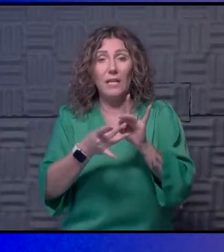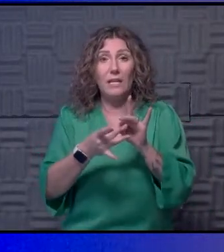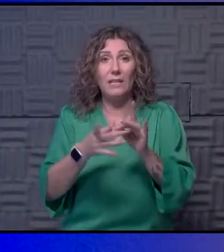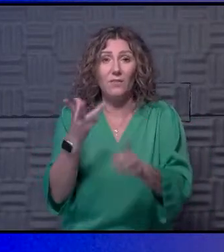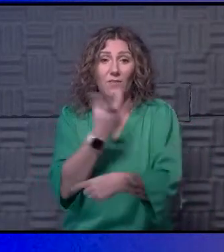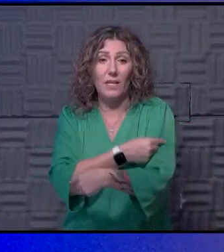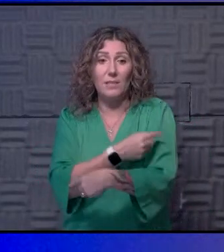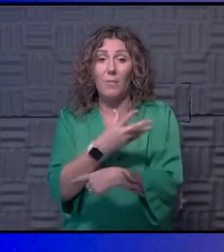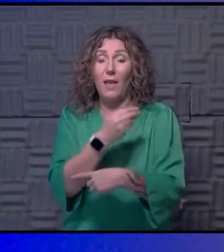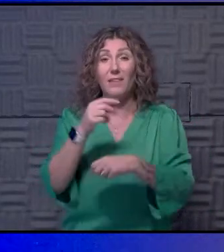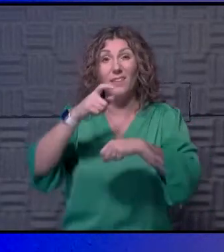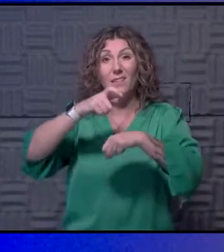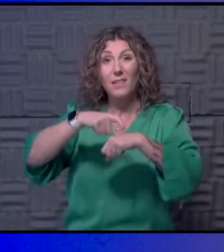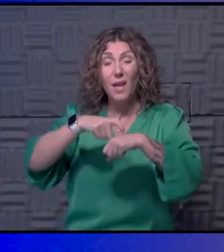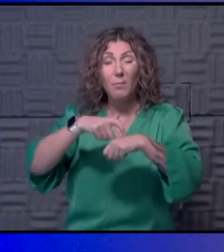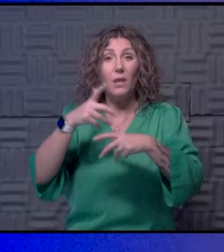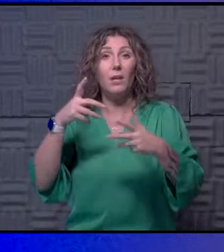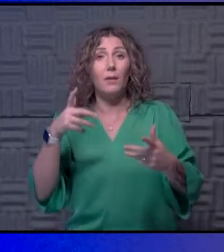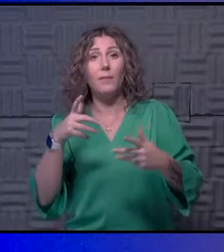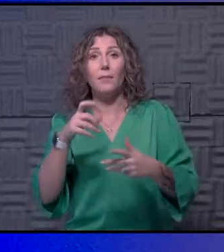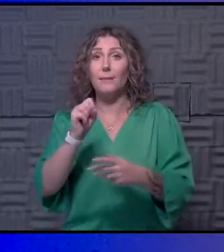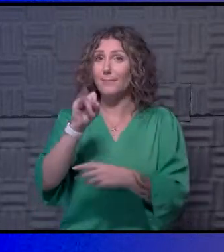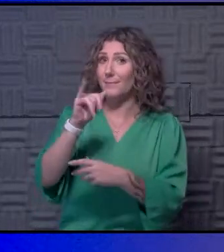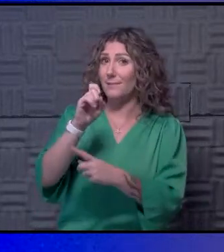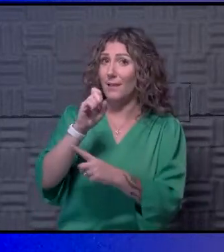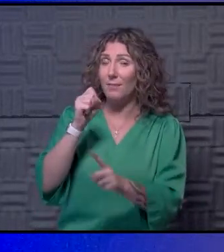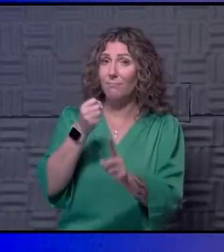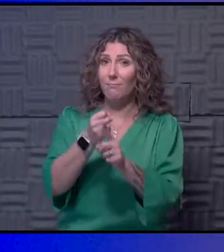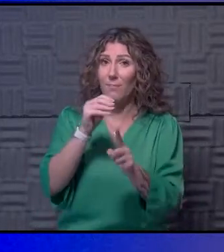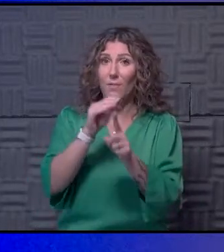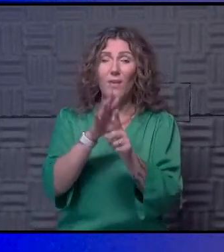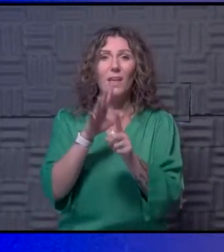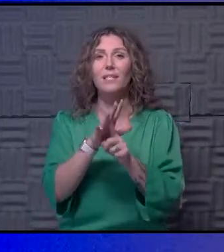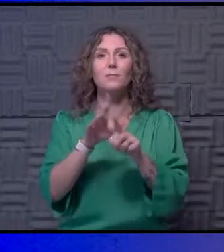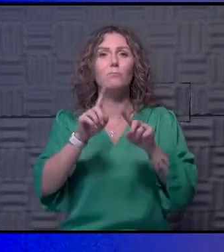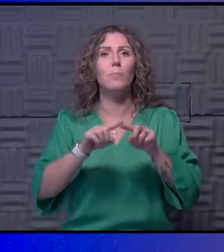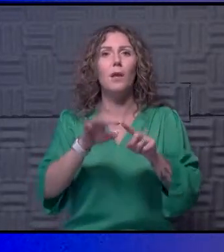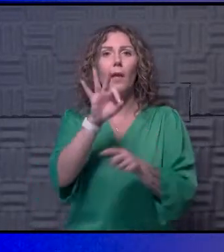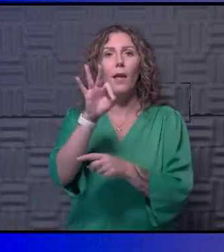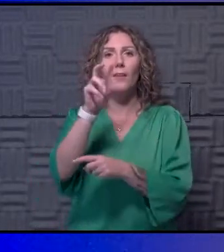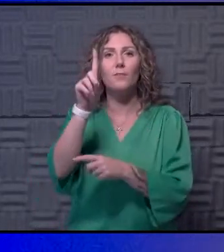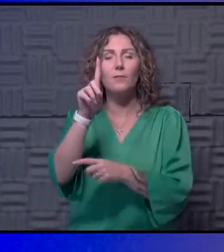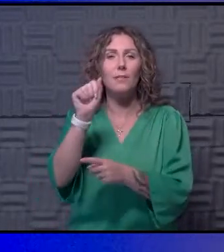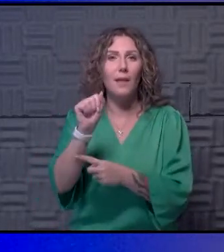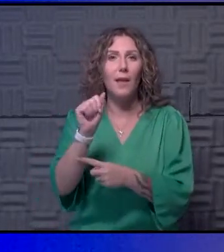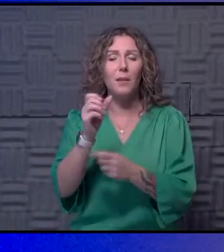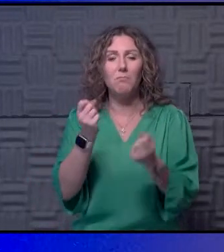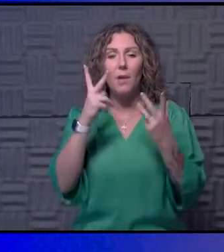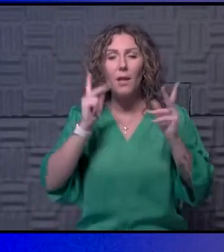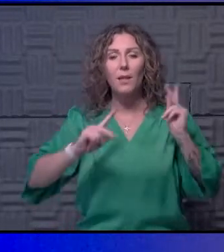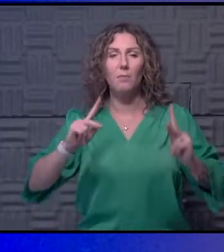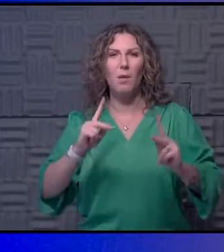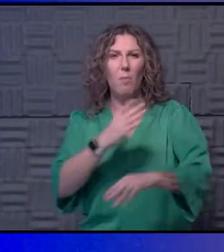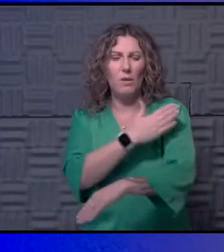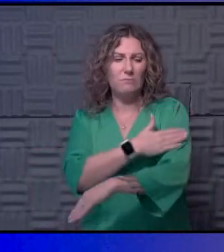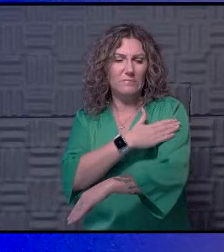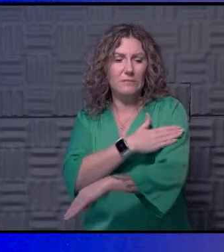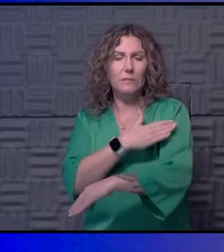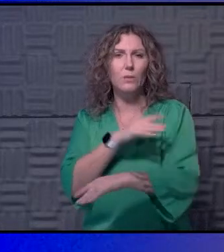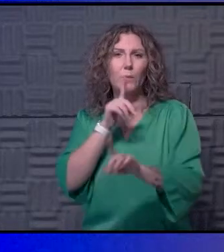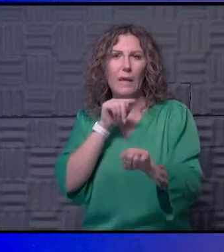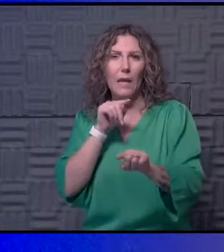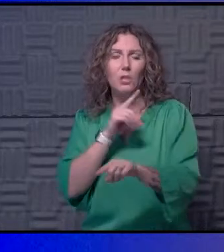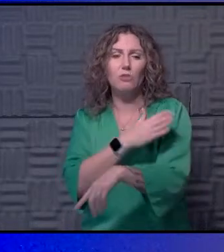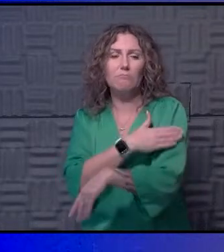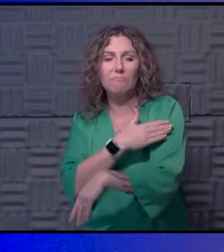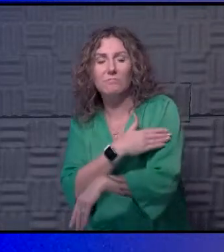What are the side effects? Again, based on that FDA briefing, many people will get just site